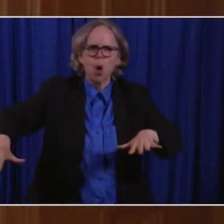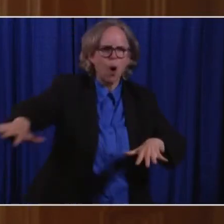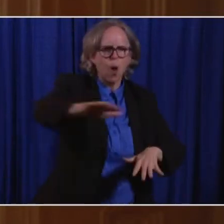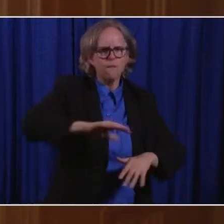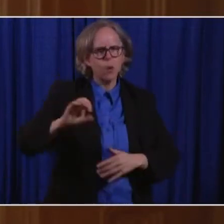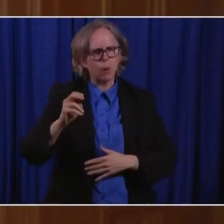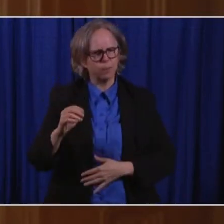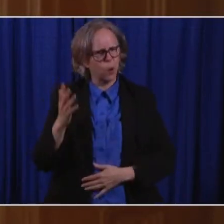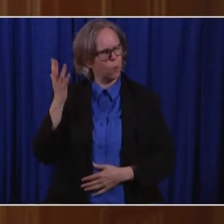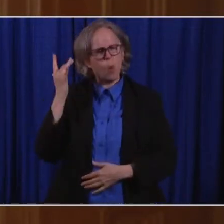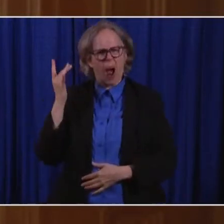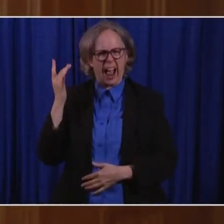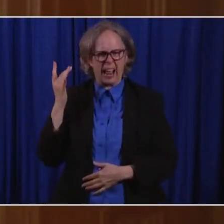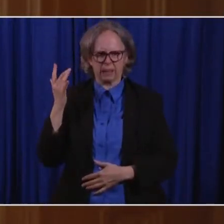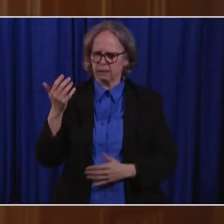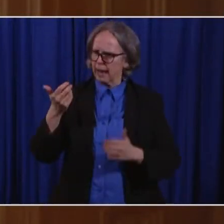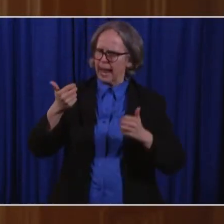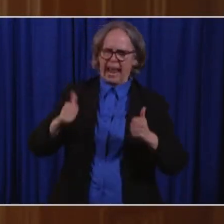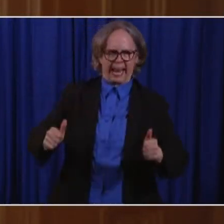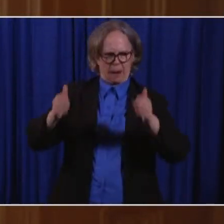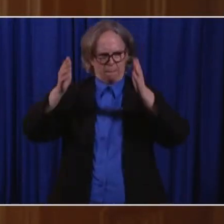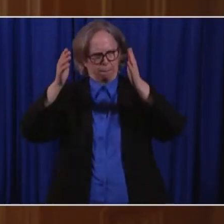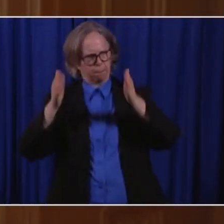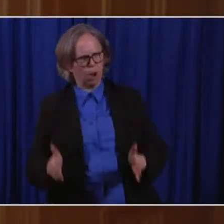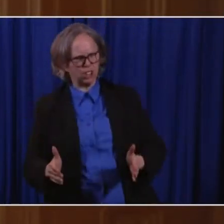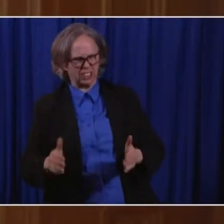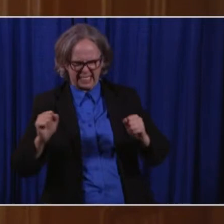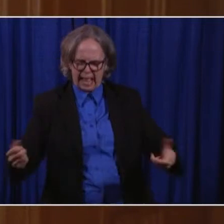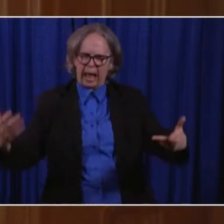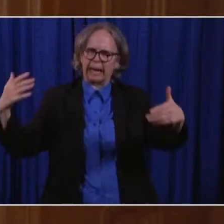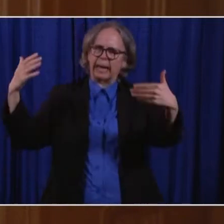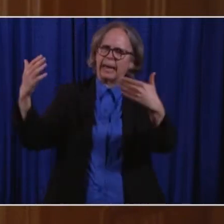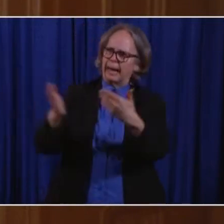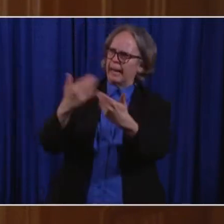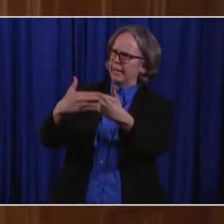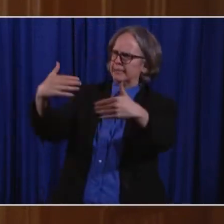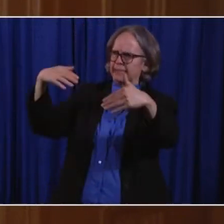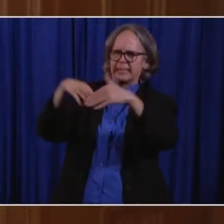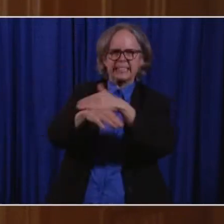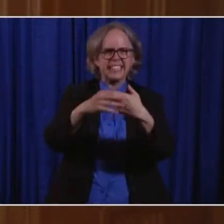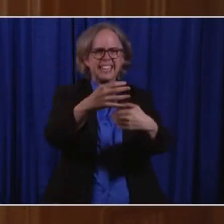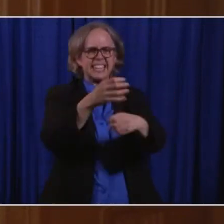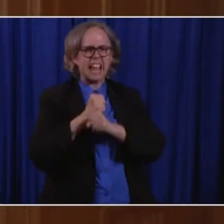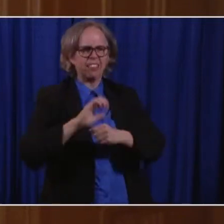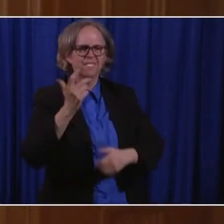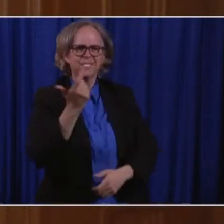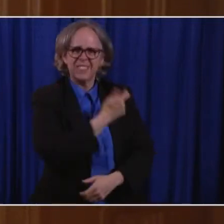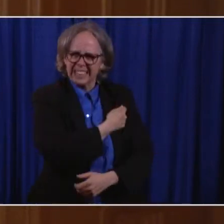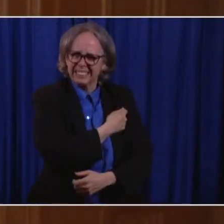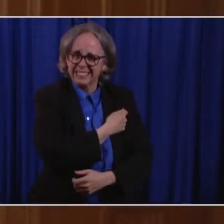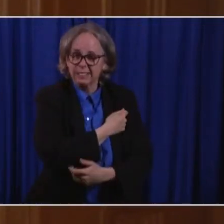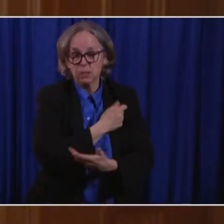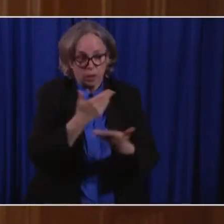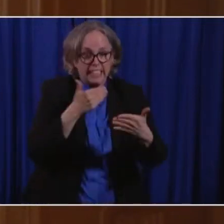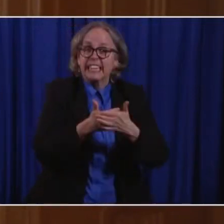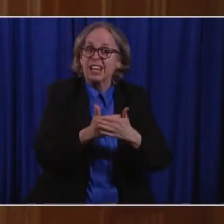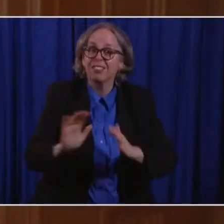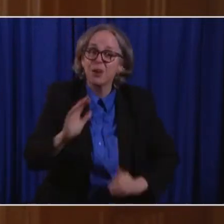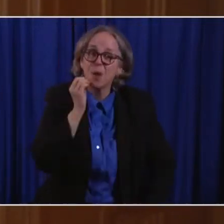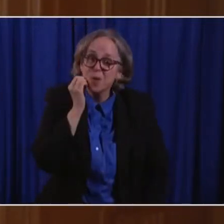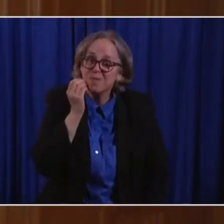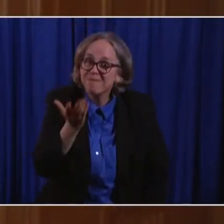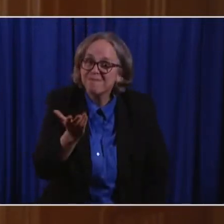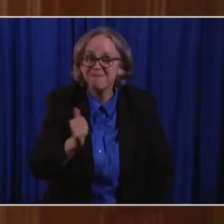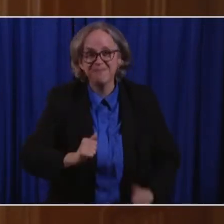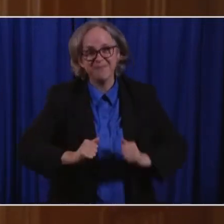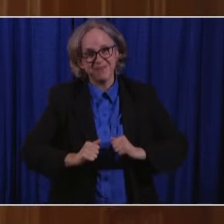eligible Ohioan would have easy access and could get their shots close to home. We also made a priority to get our